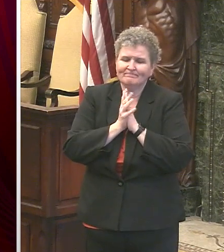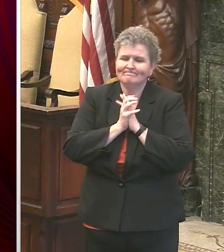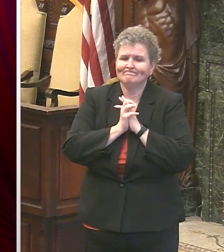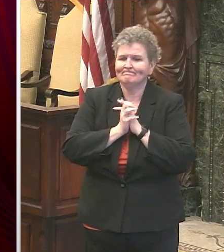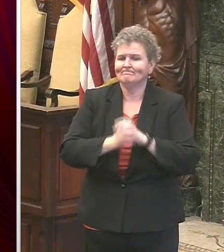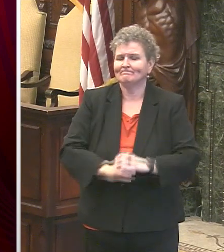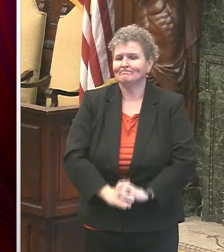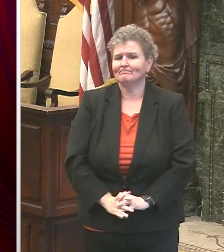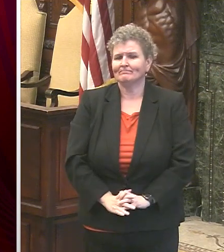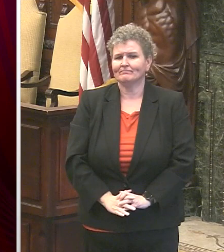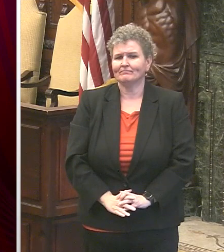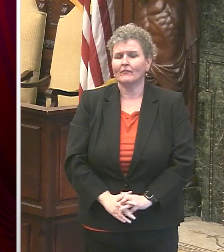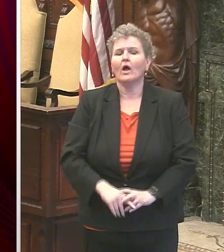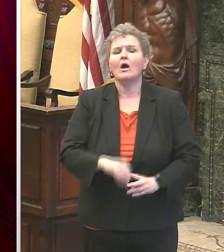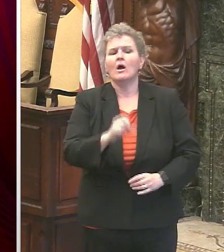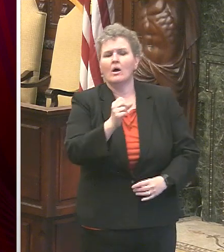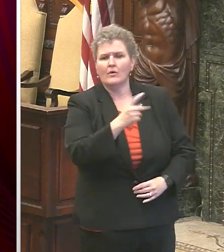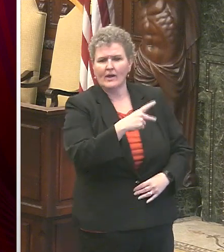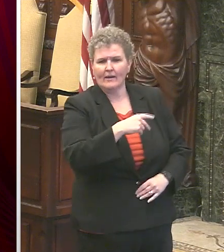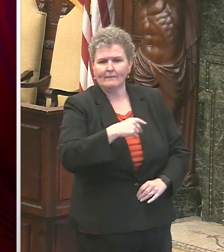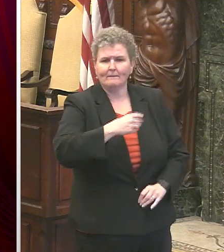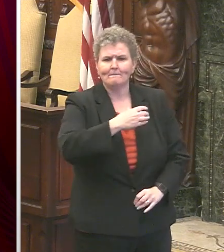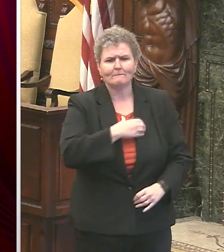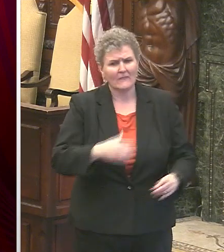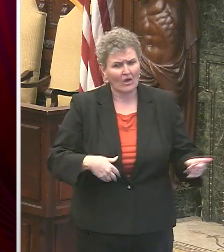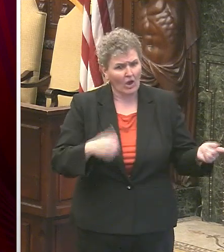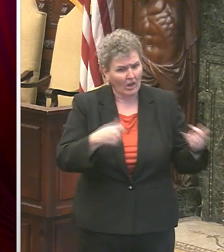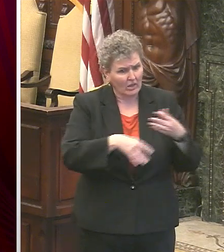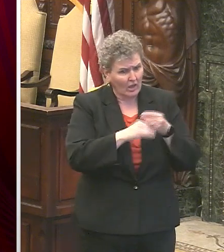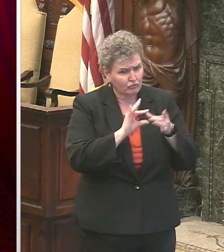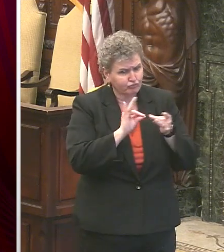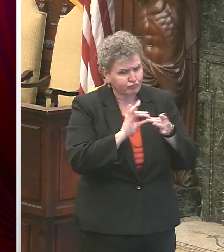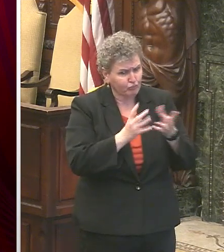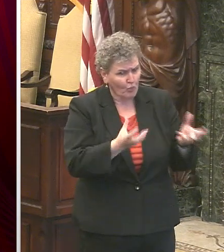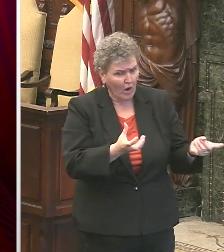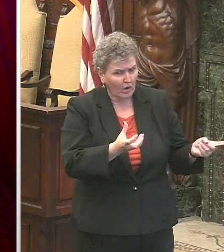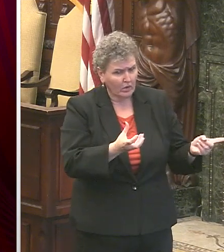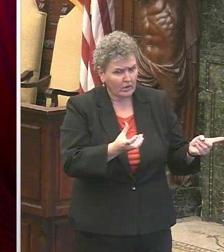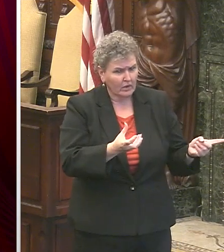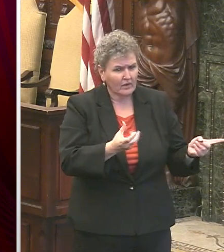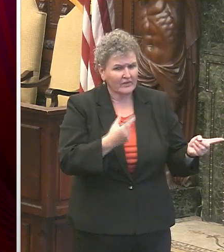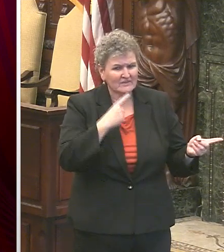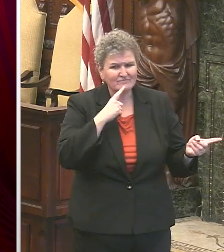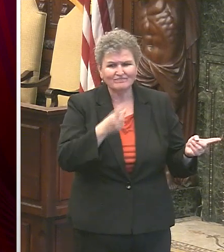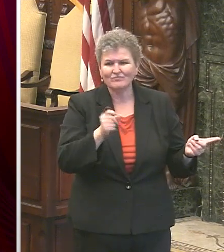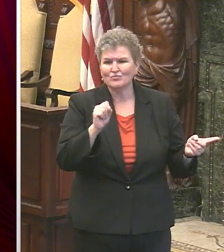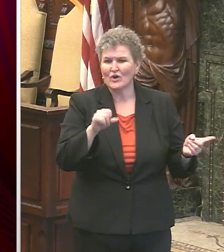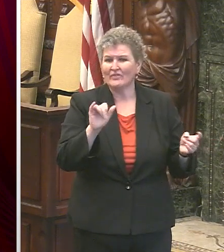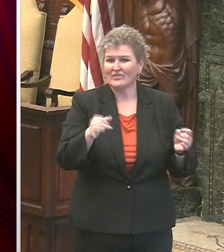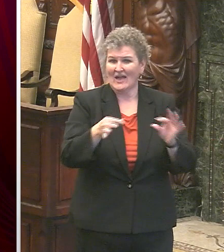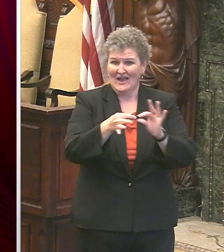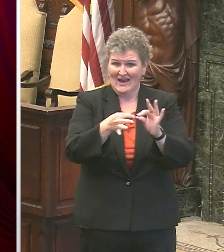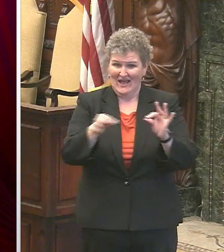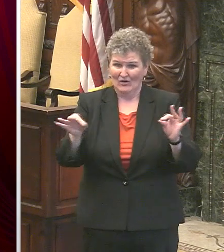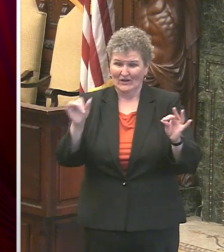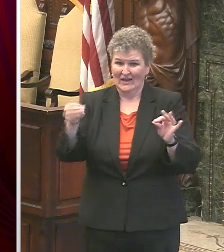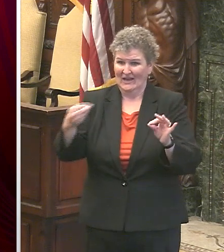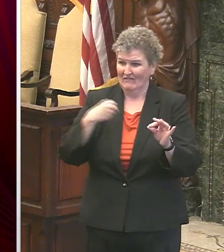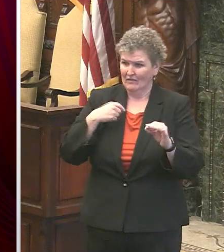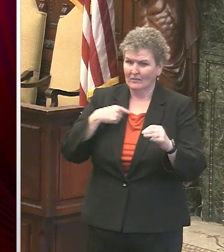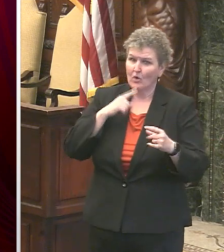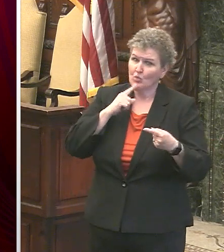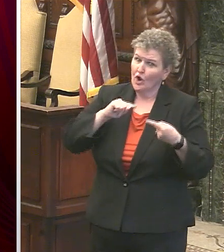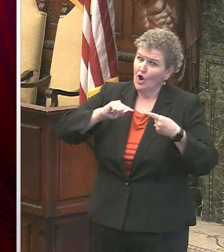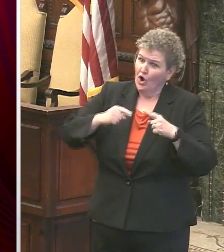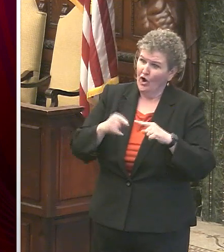Okay. Mayor Kenney, do you want to chime in on that at all? I mean, let me put it this way. The language that I was given was that this would hurt them, I